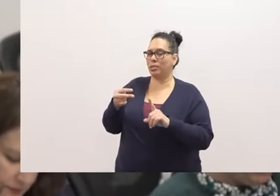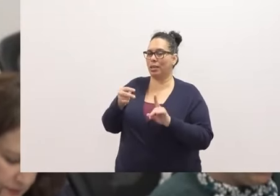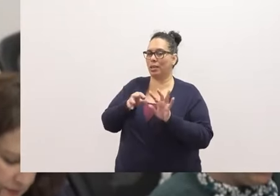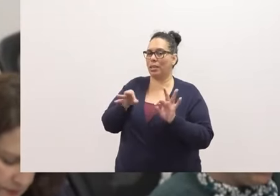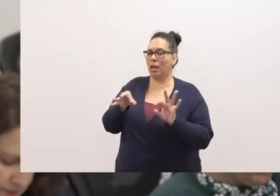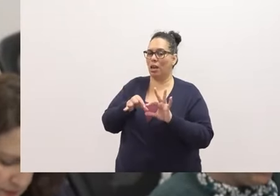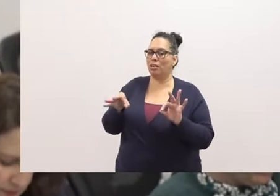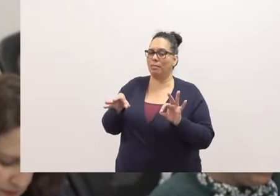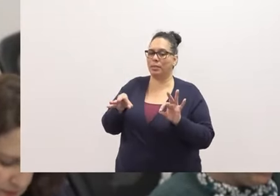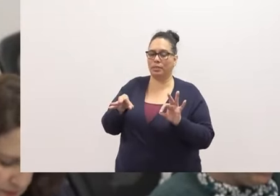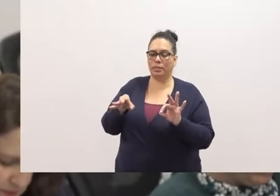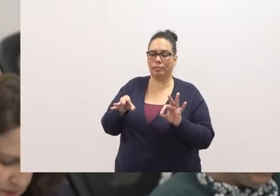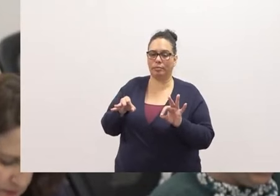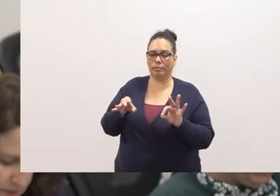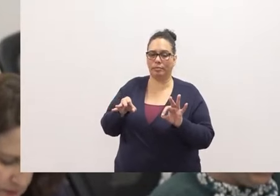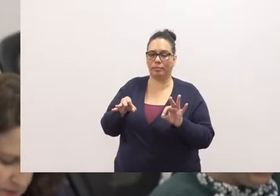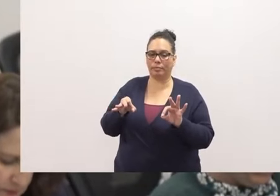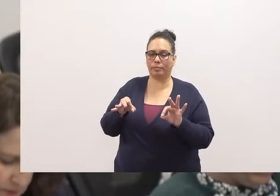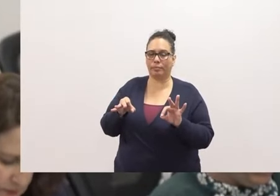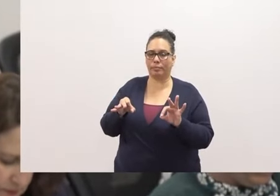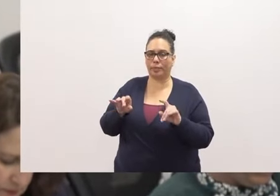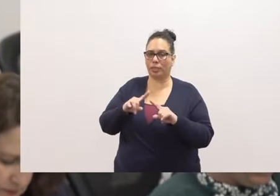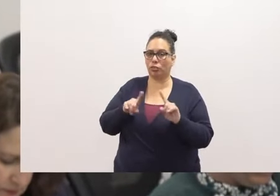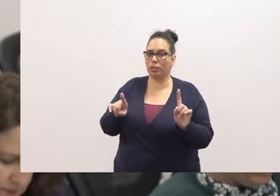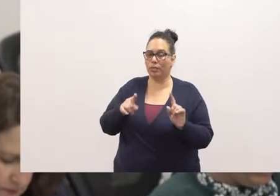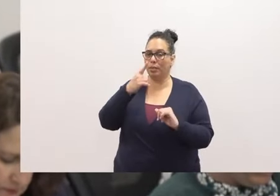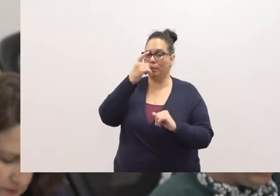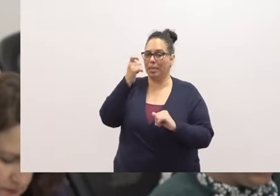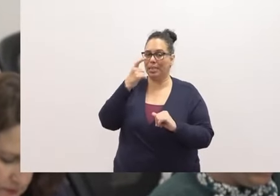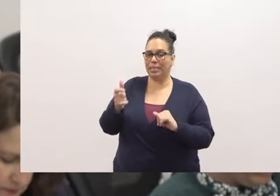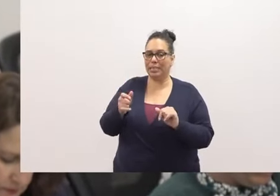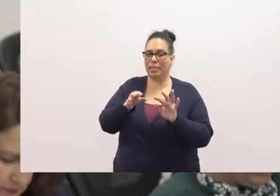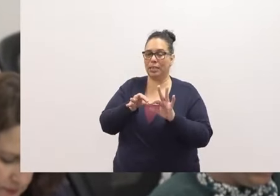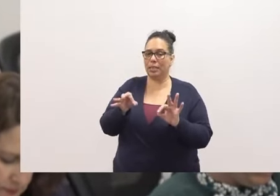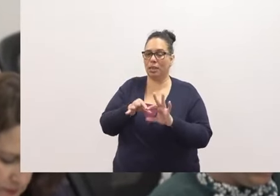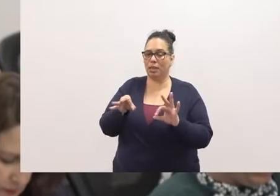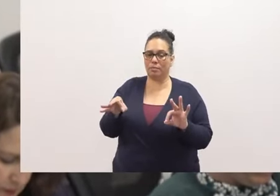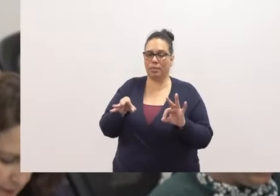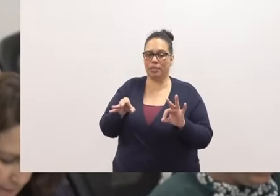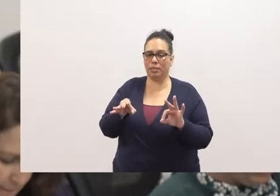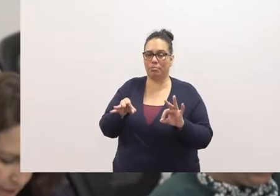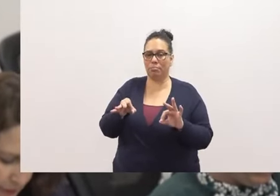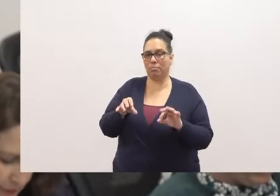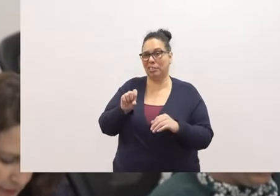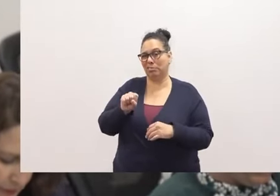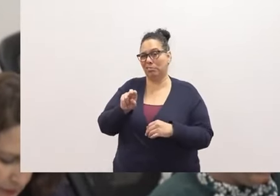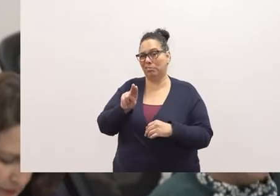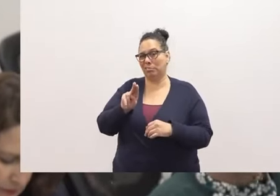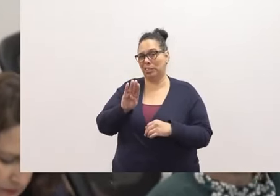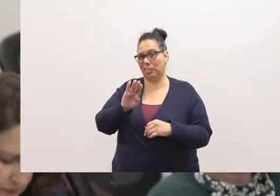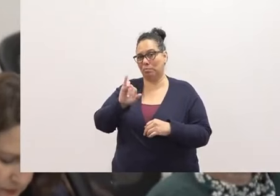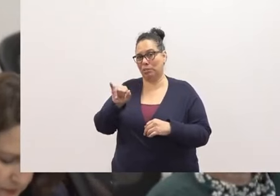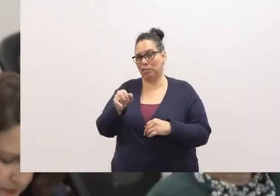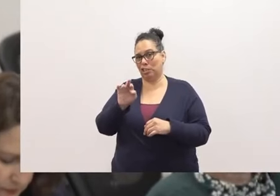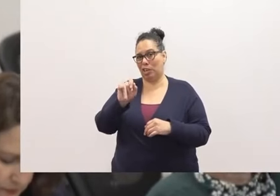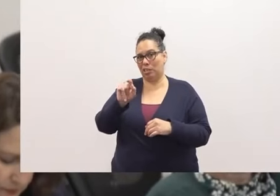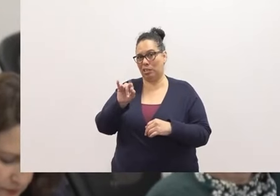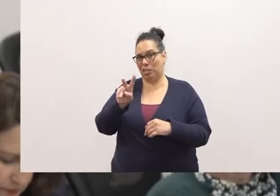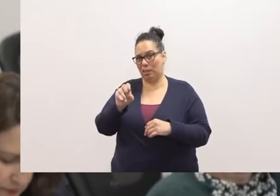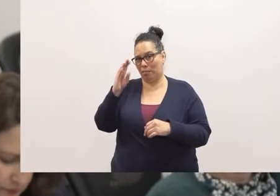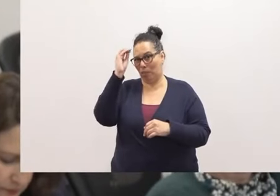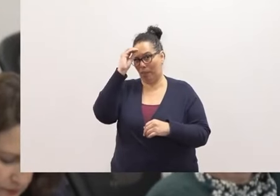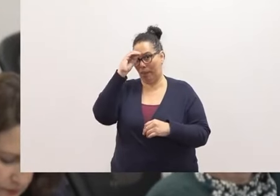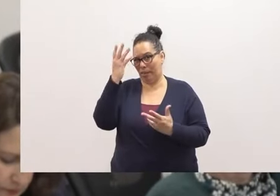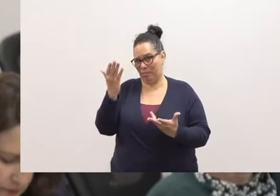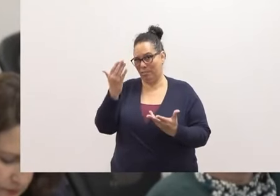comments. And the comments are different because the comments can be subjective, and the comments are not necessarily